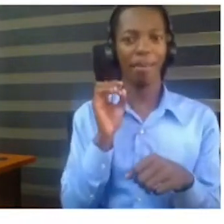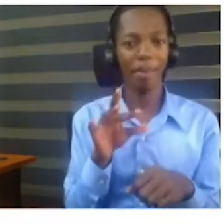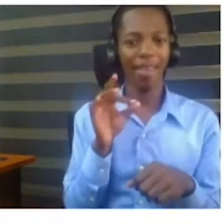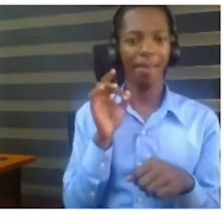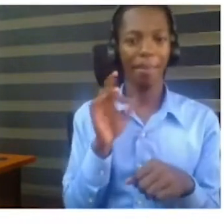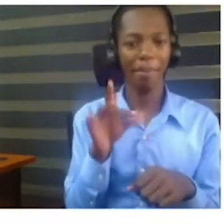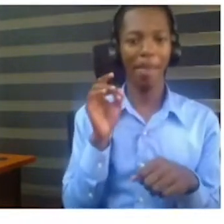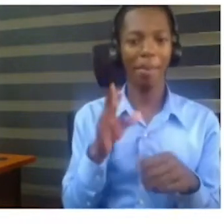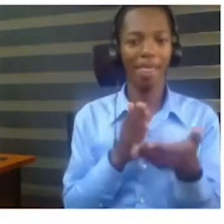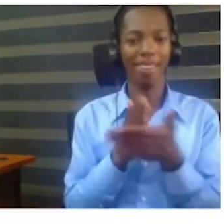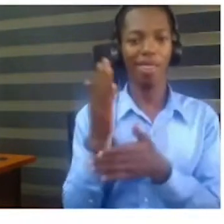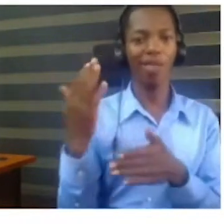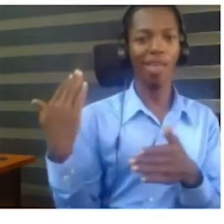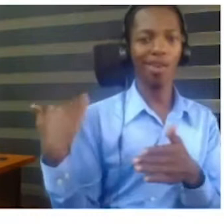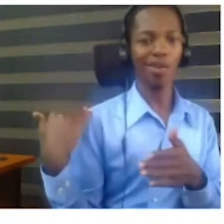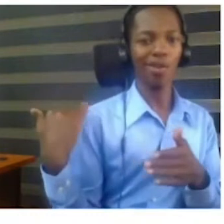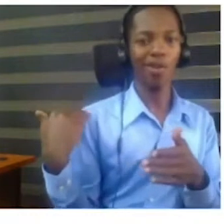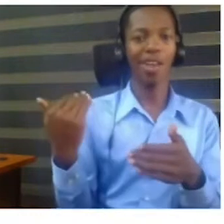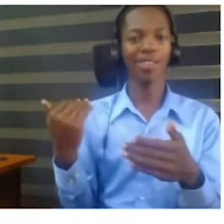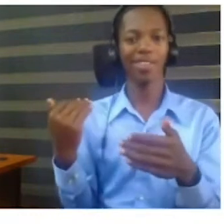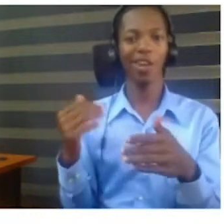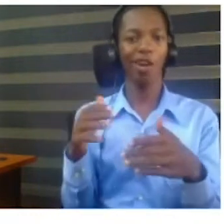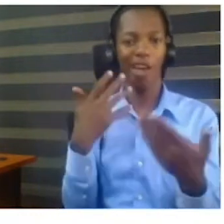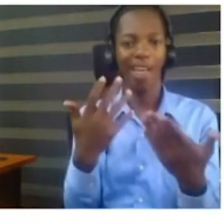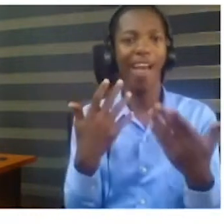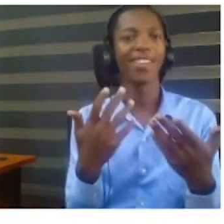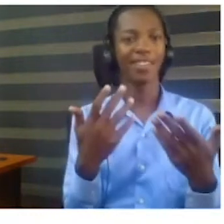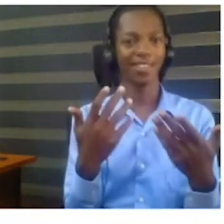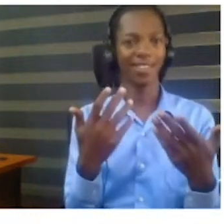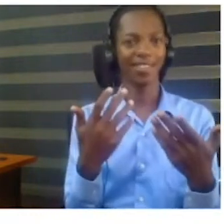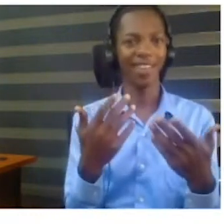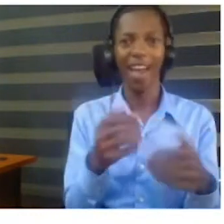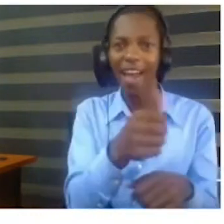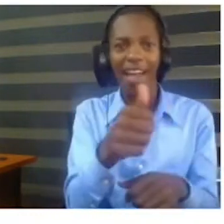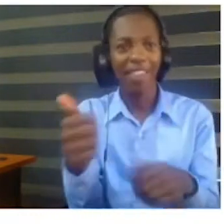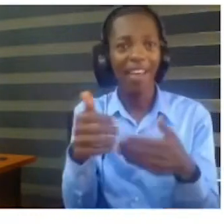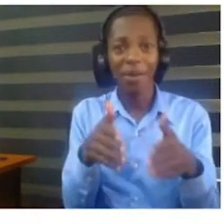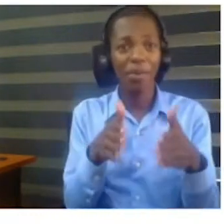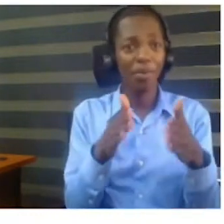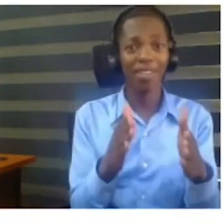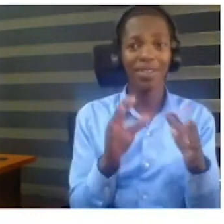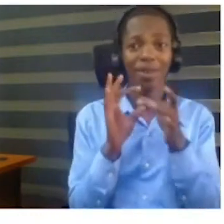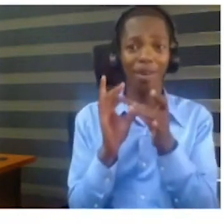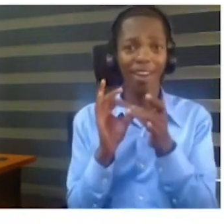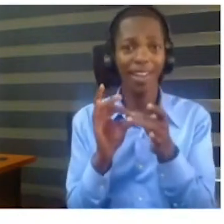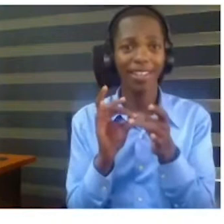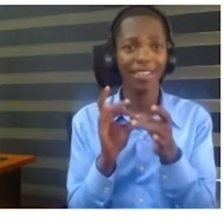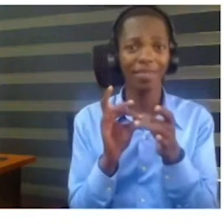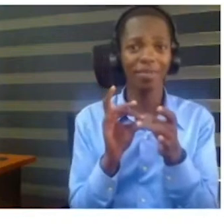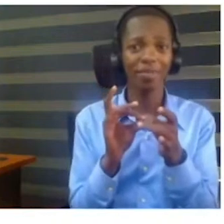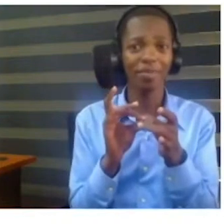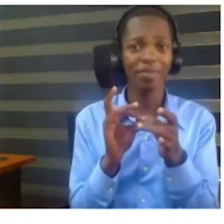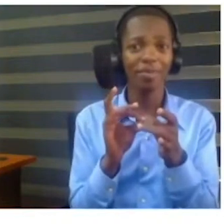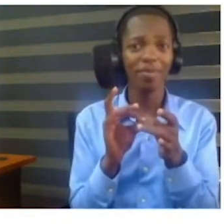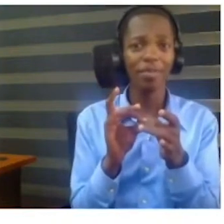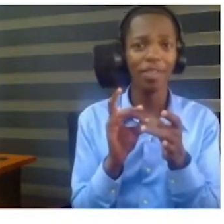There are many, many ways to connect. Tactile connection is something I wish more